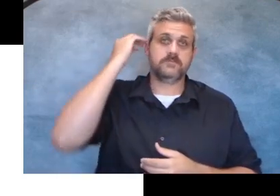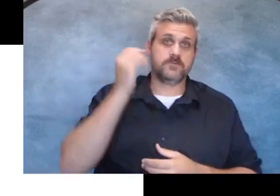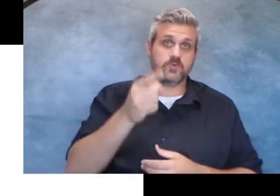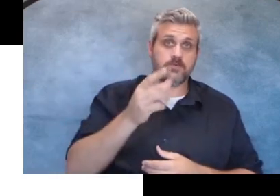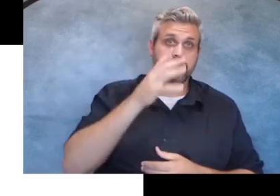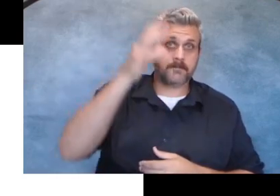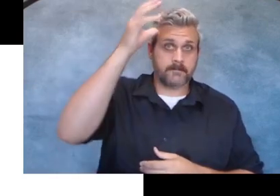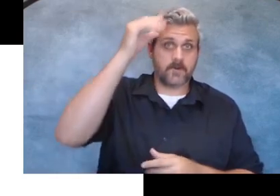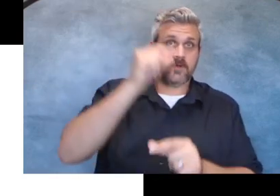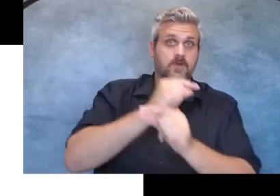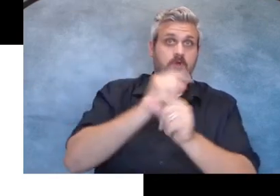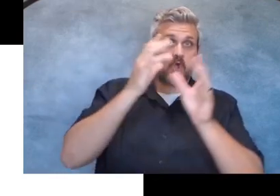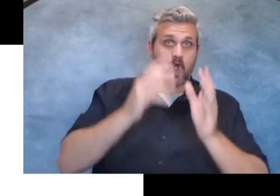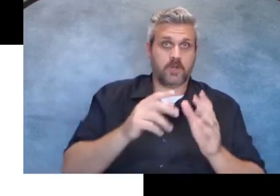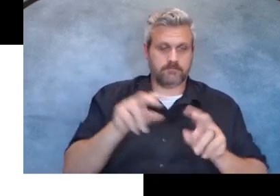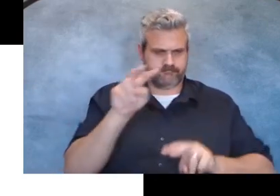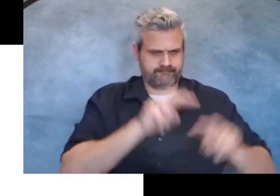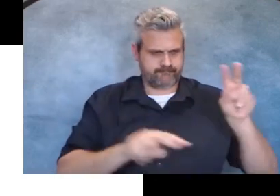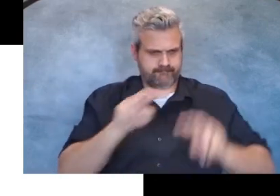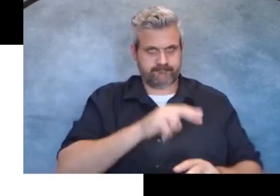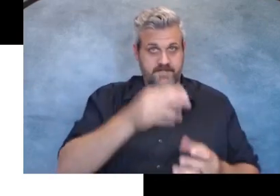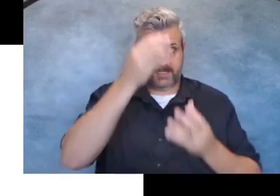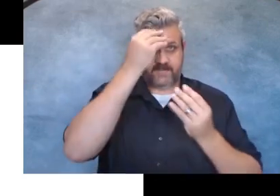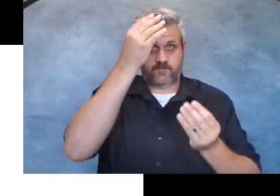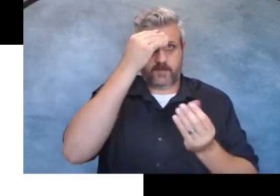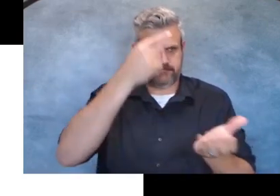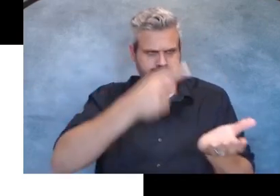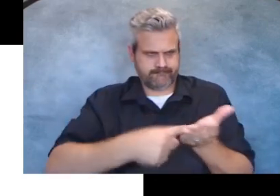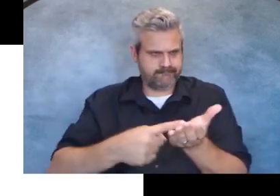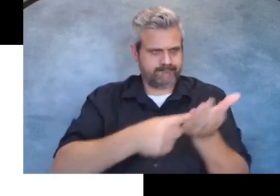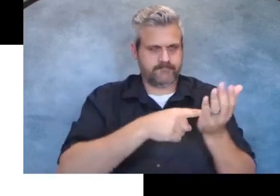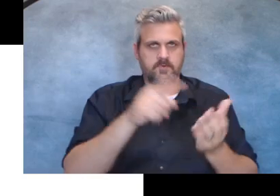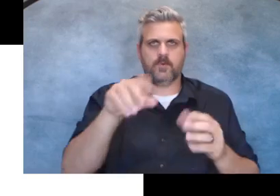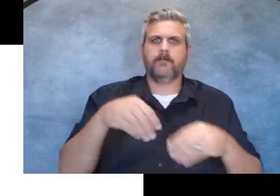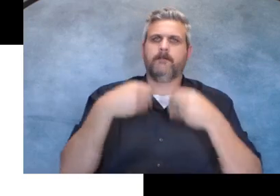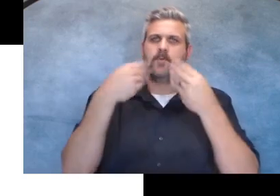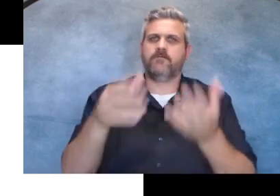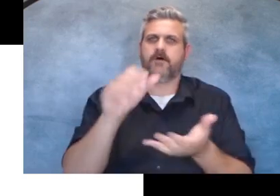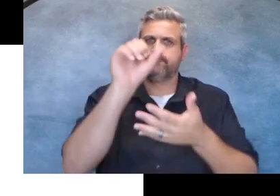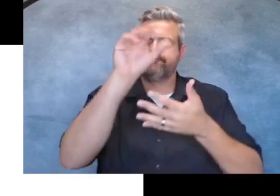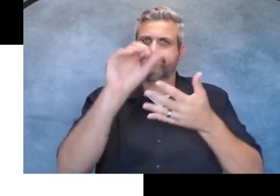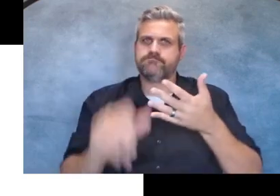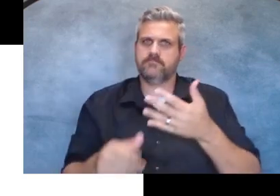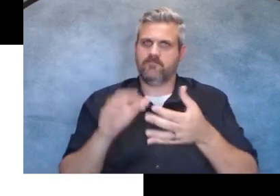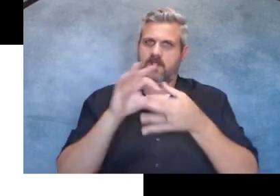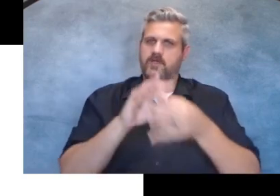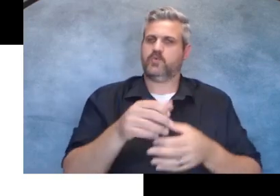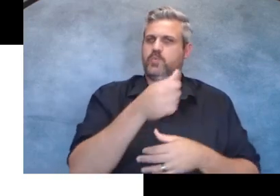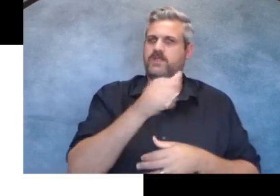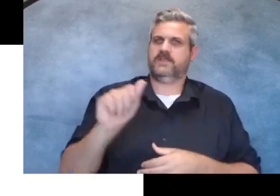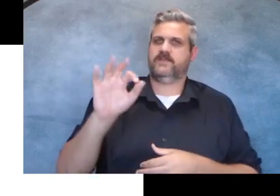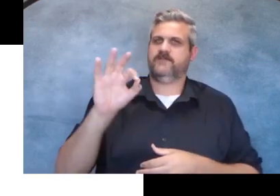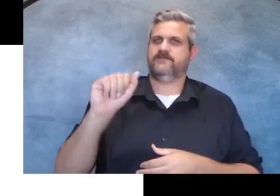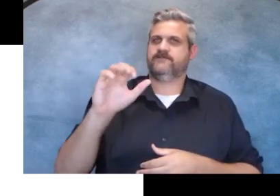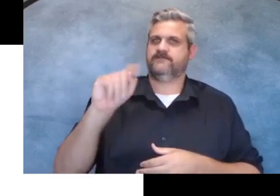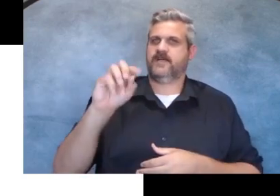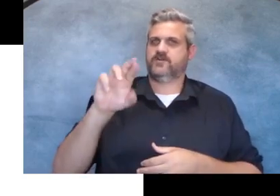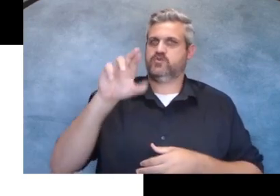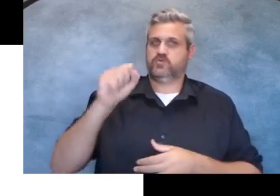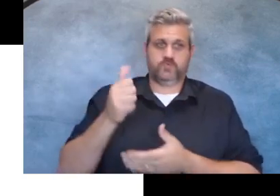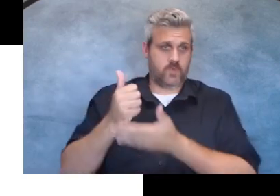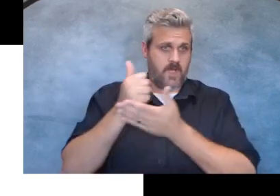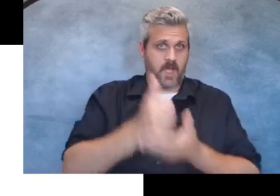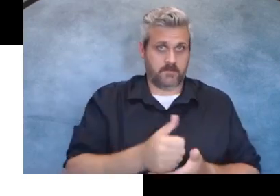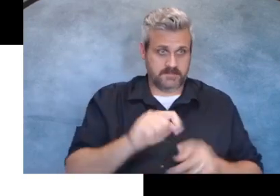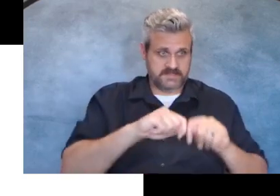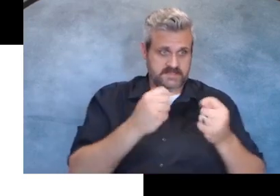guardian, you will want to review the information the ARC discusses and provide any input regarding any of the factors in order to assist the ARC